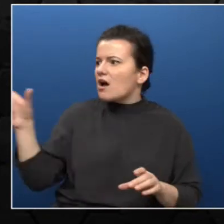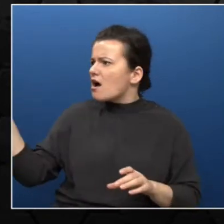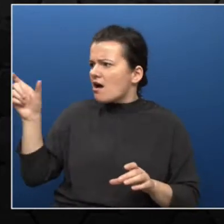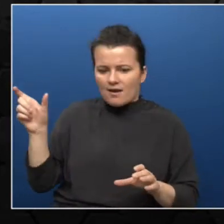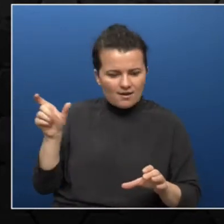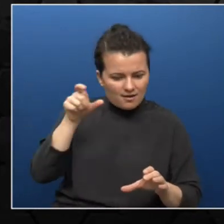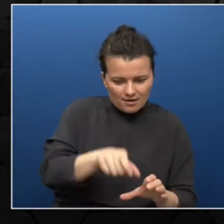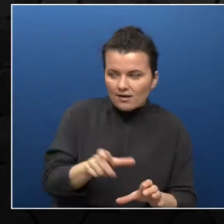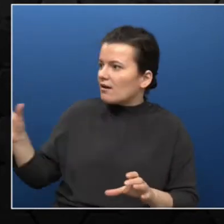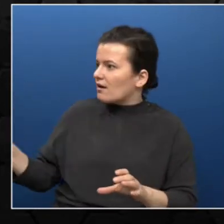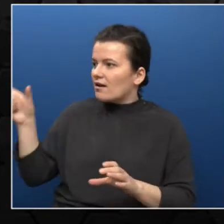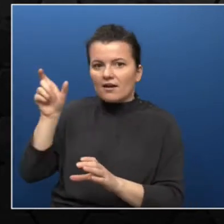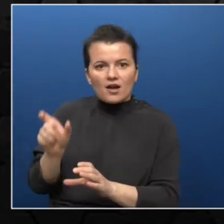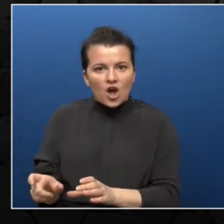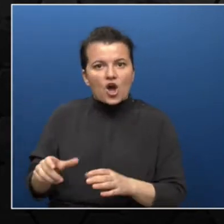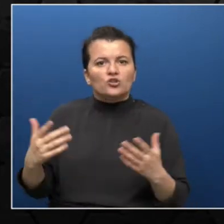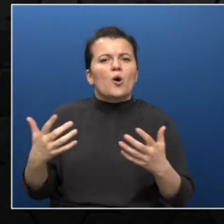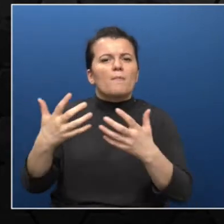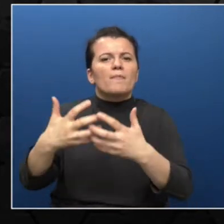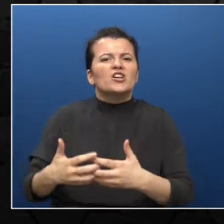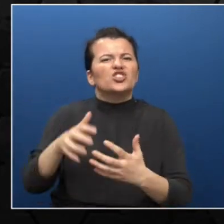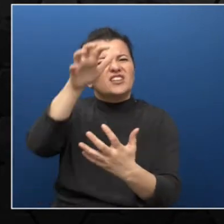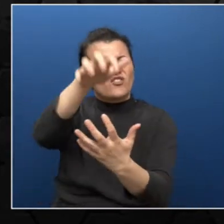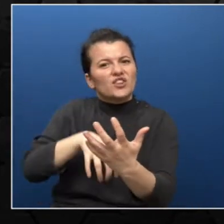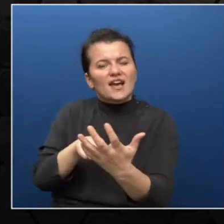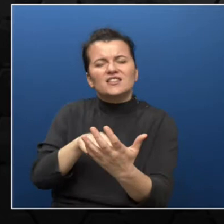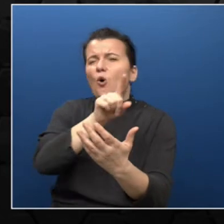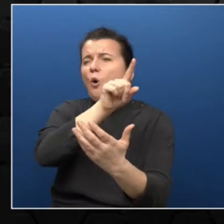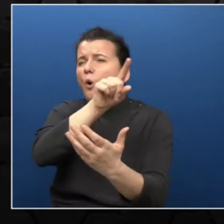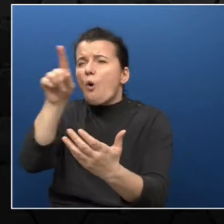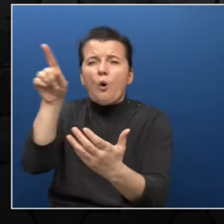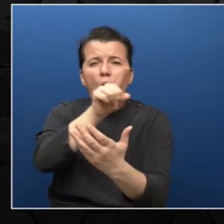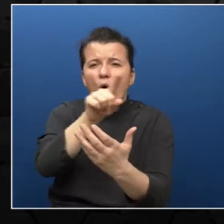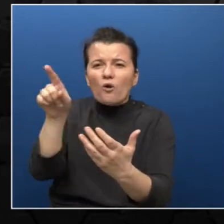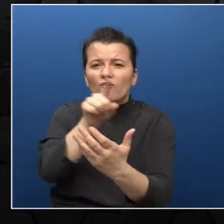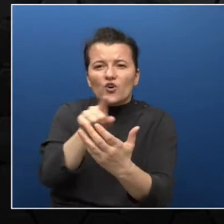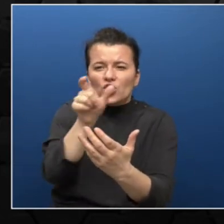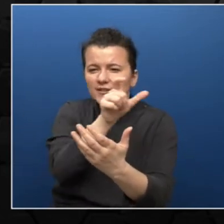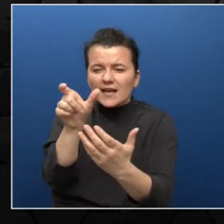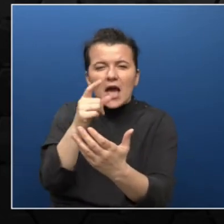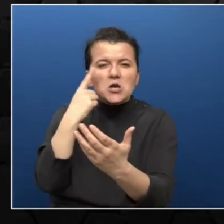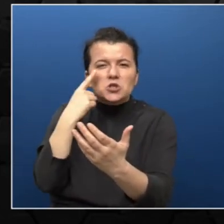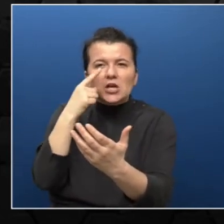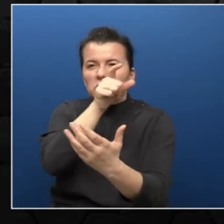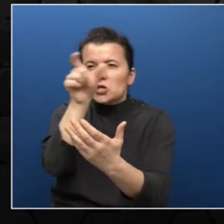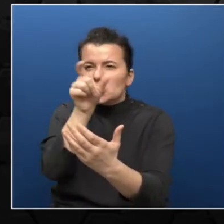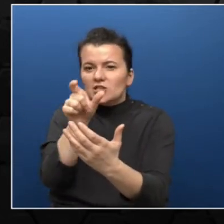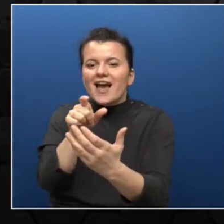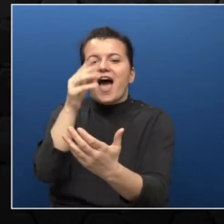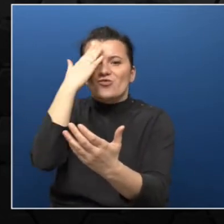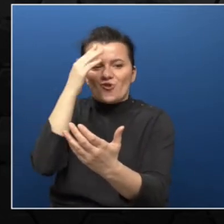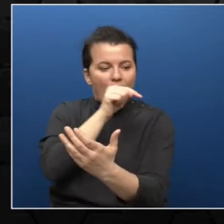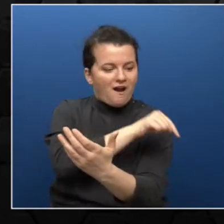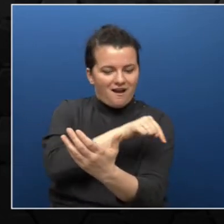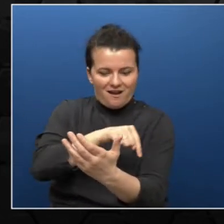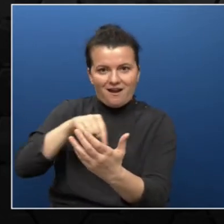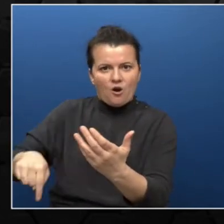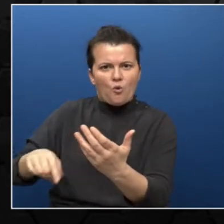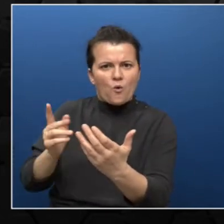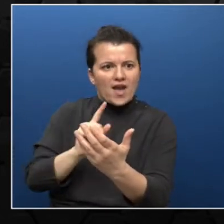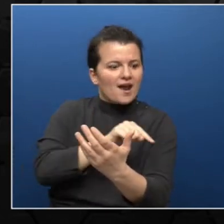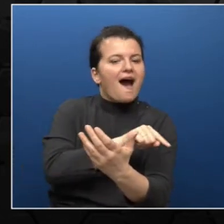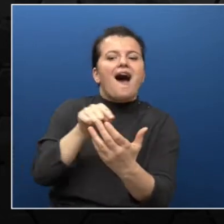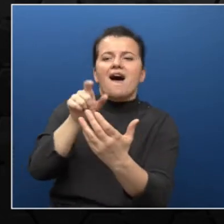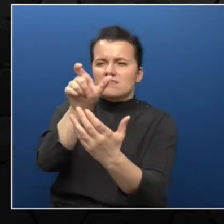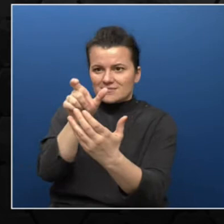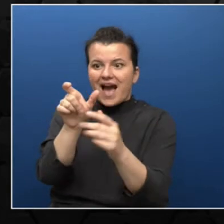single word about a number of iterations, you get to the point where you get no change. The positive words do not go to the negative, and the negative